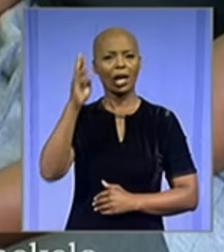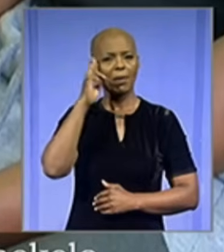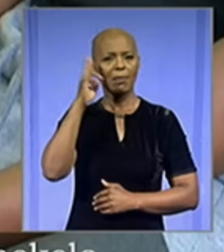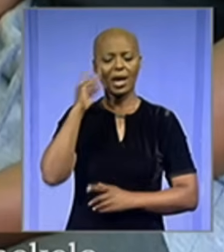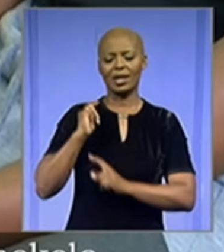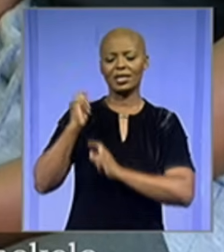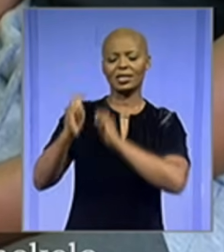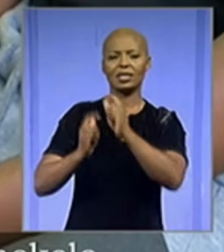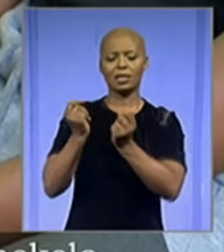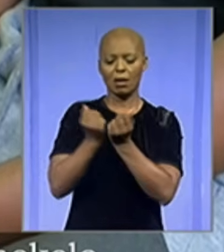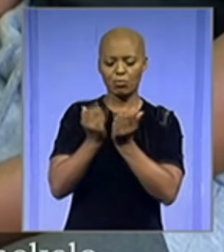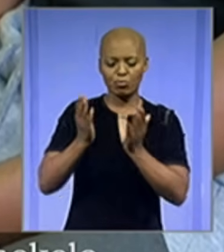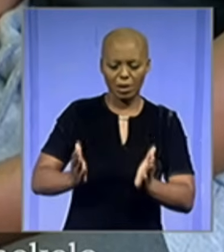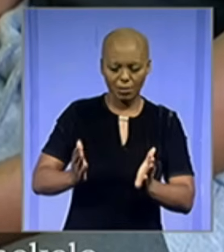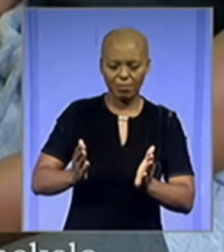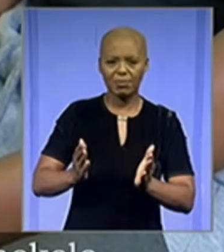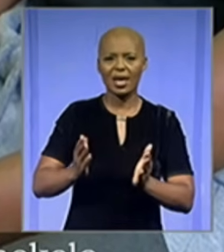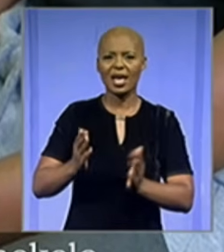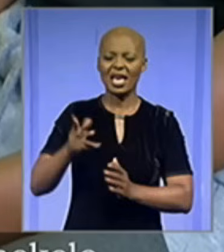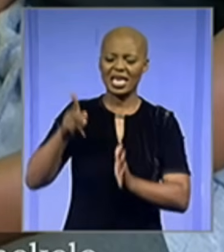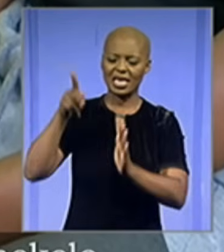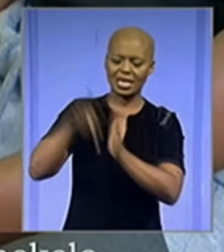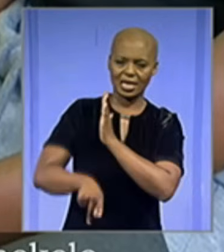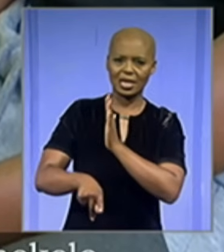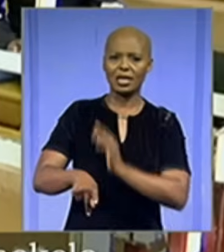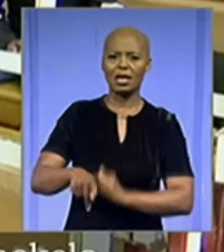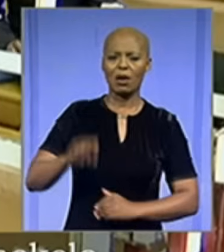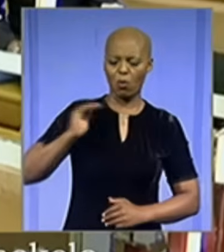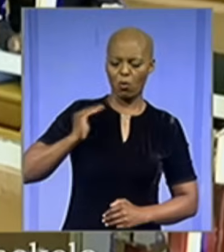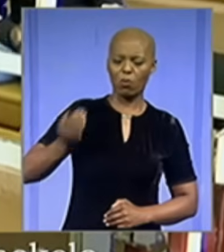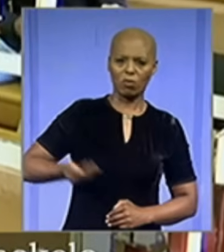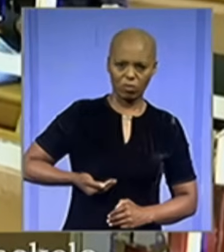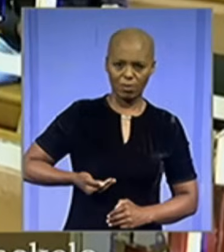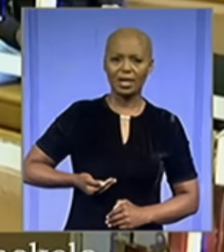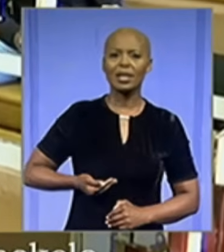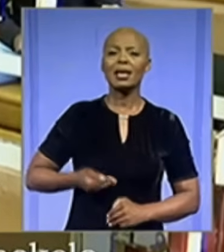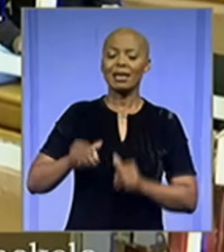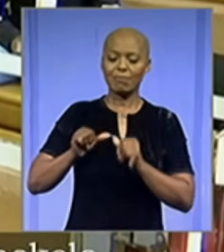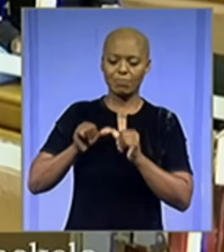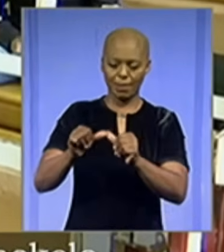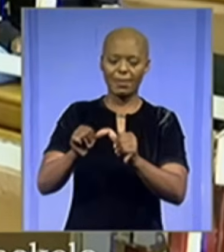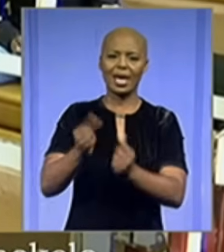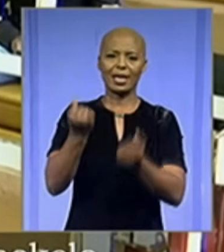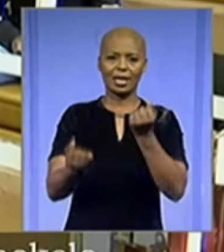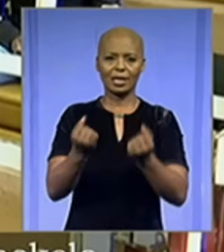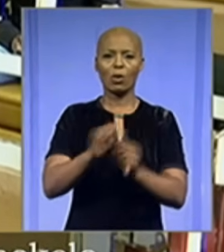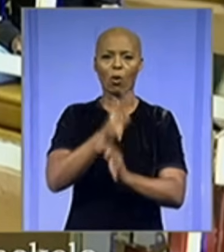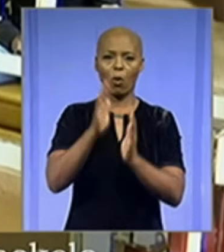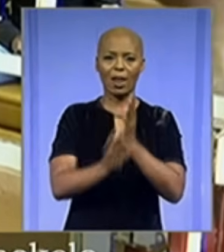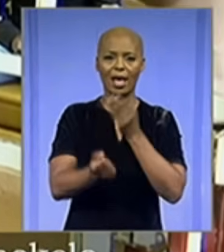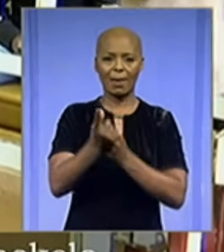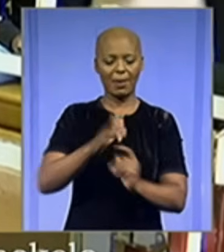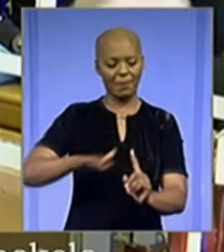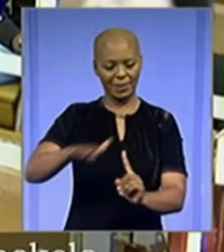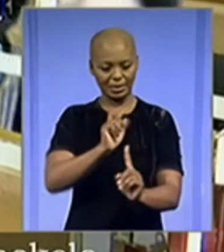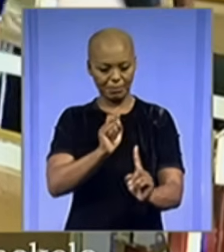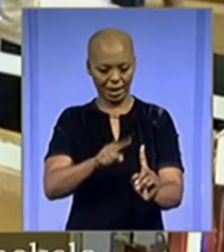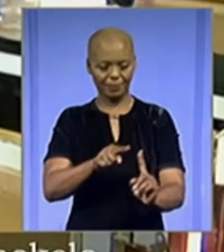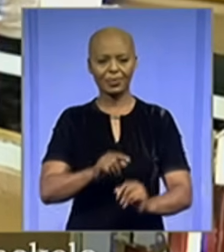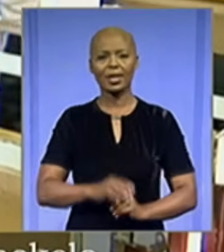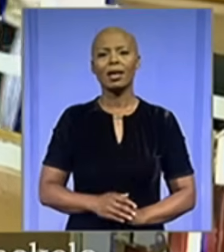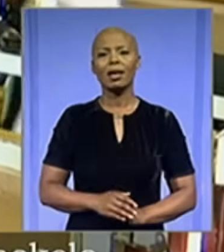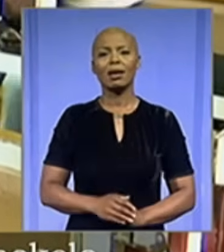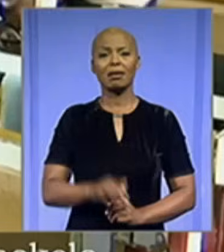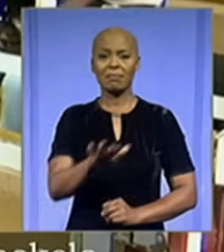healer killed a lady. So even that case is still there, and all these things are happening in Jekolene. So we can say that